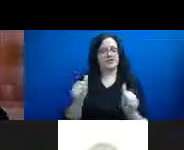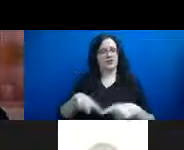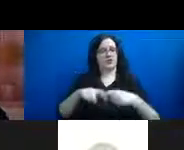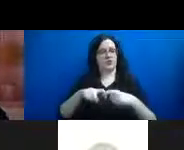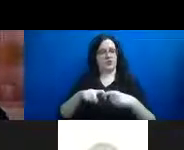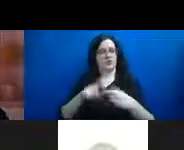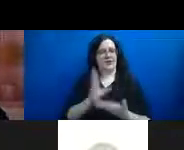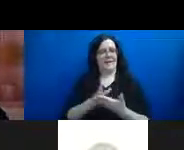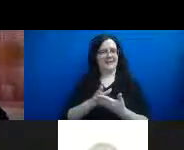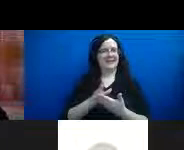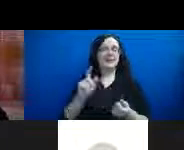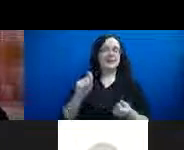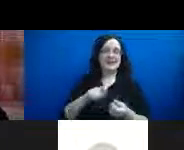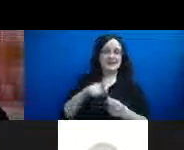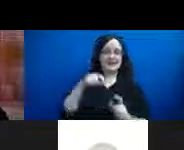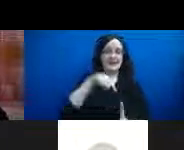gambling.